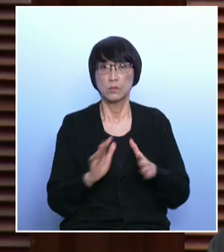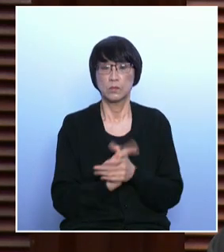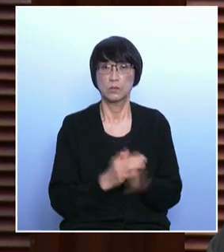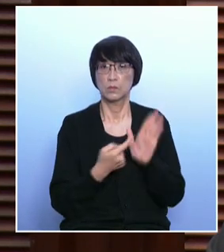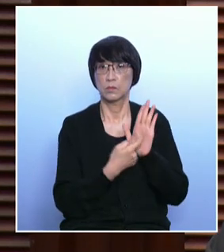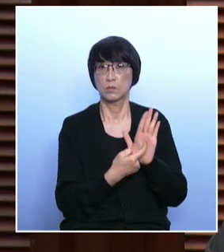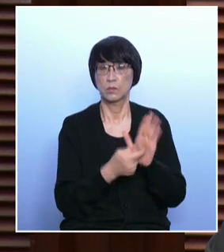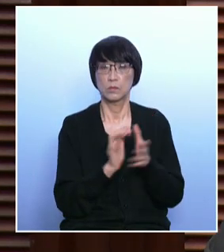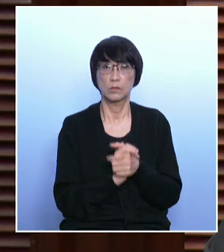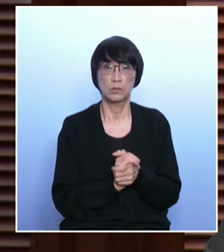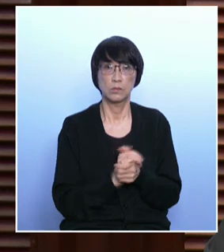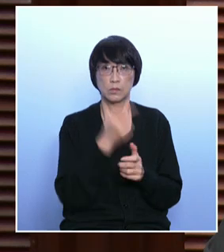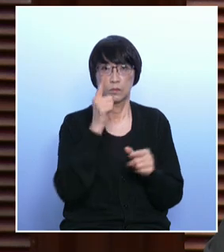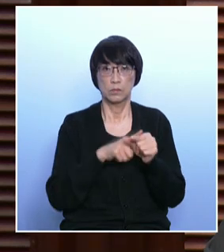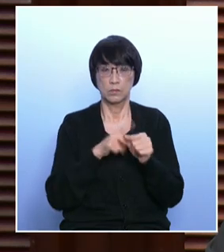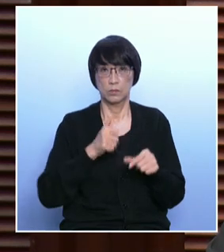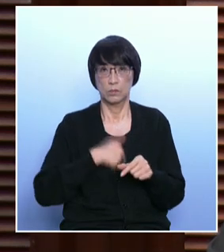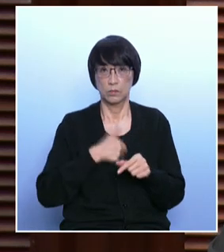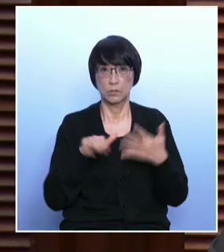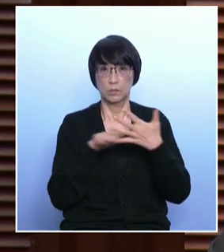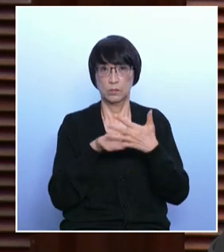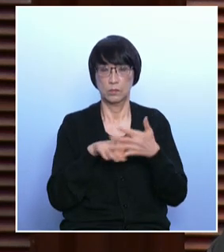Upon commissioning on the CMH,